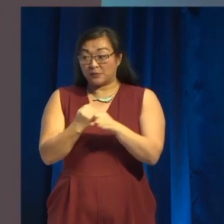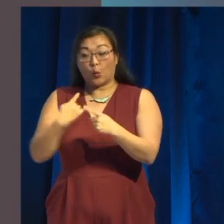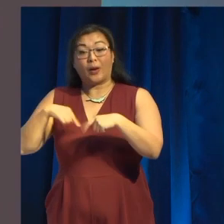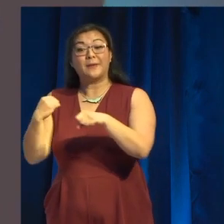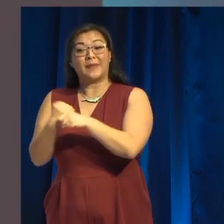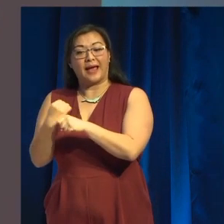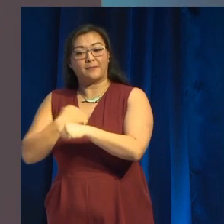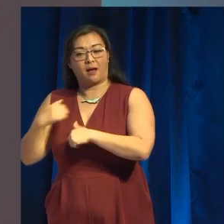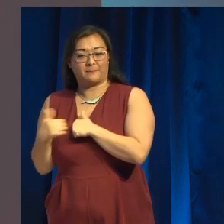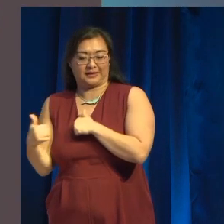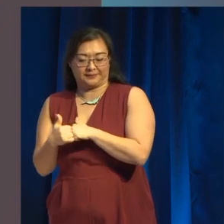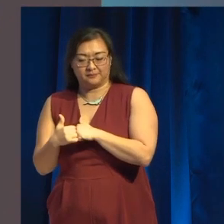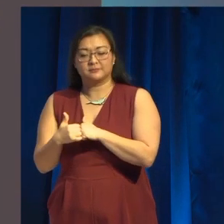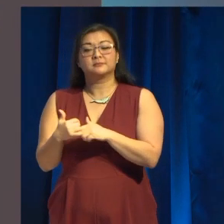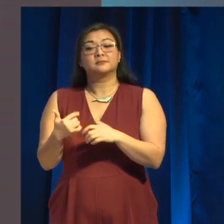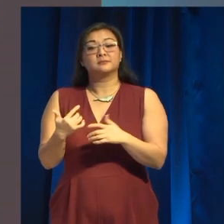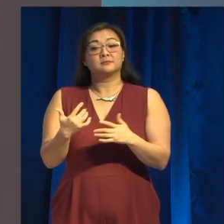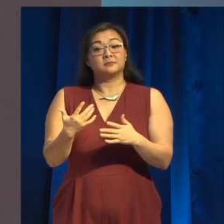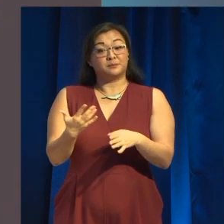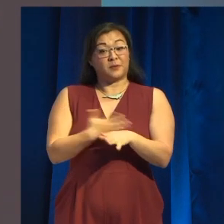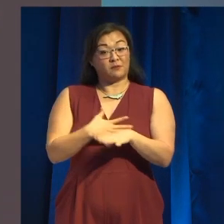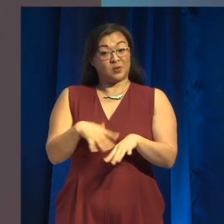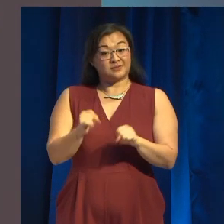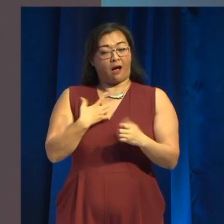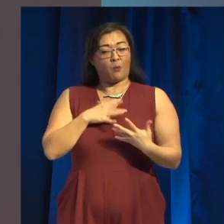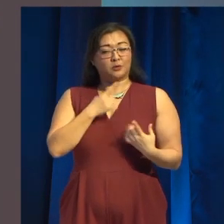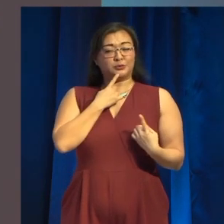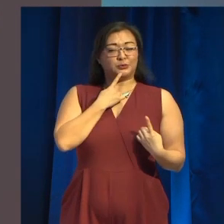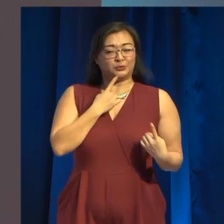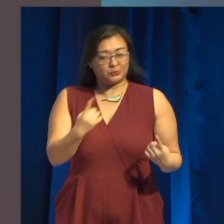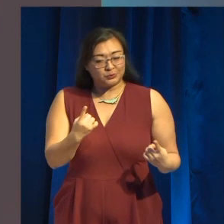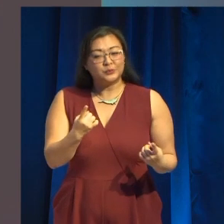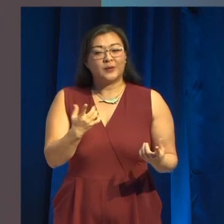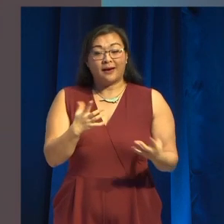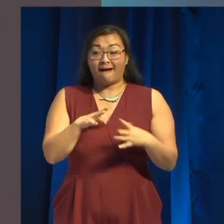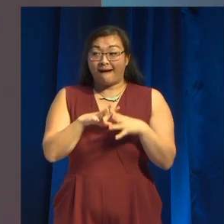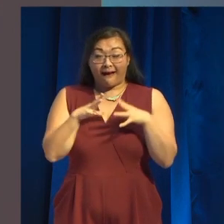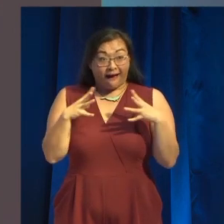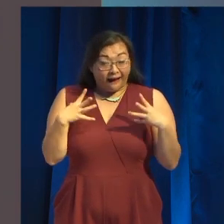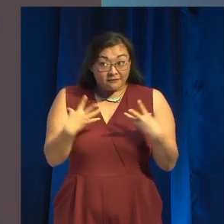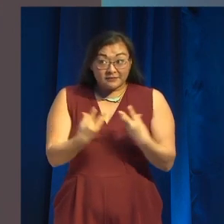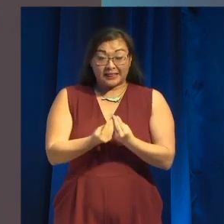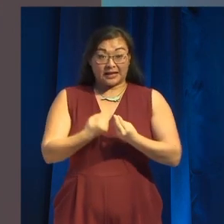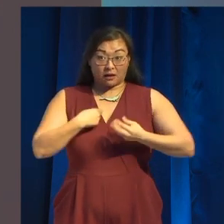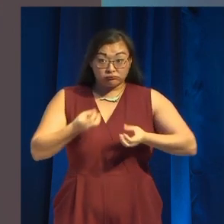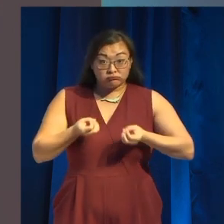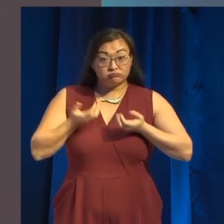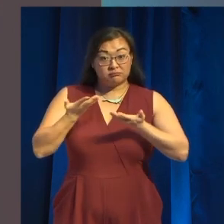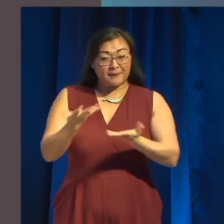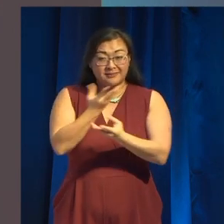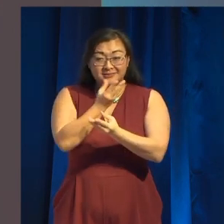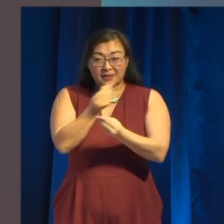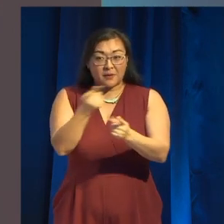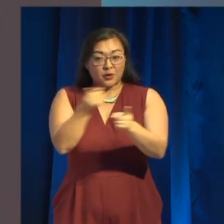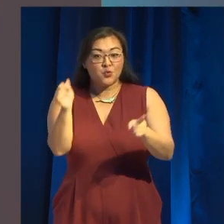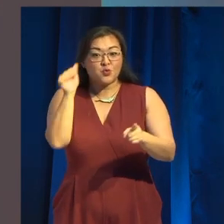that, I wanted to quickly make a disclaimer. Everything that I'm saying right now, some of you may know I work at PlayStation as